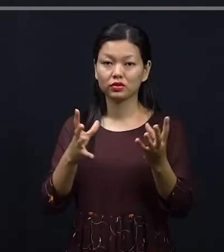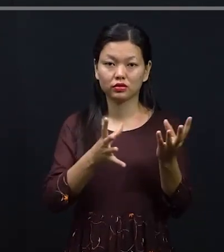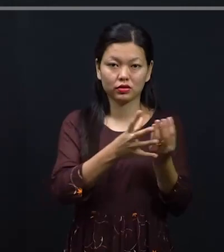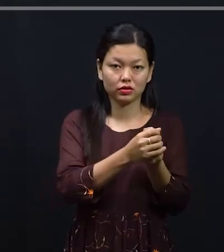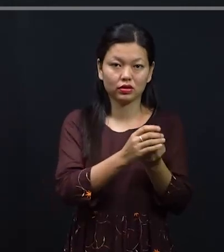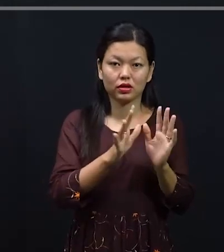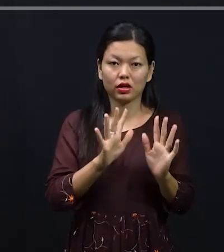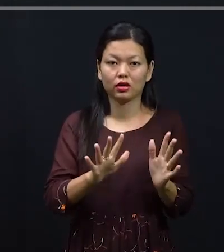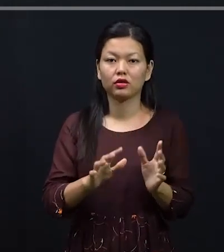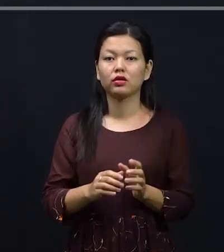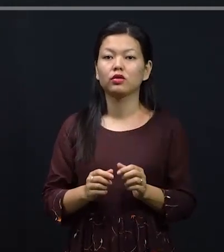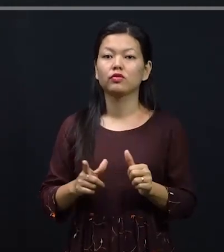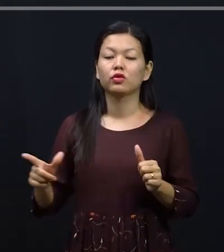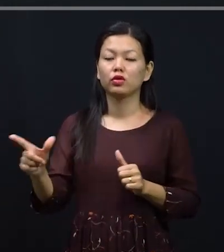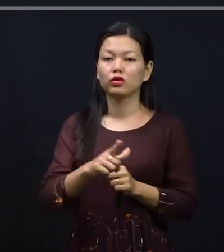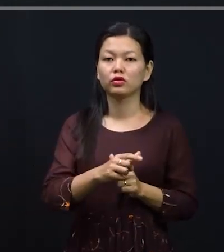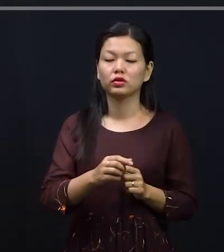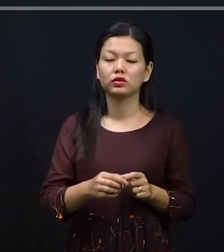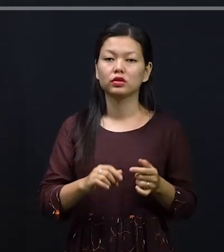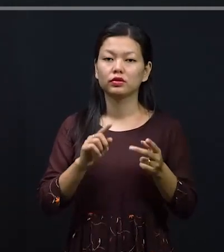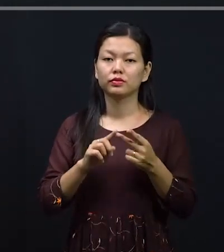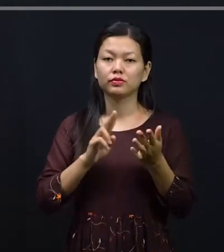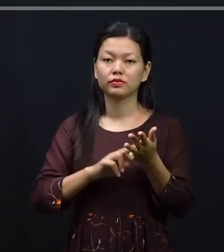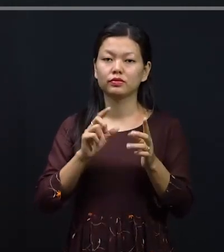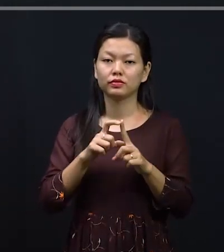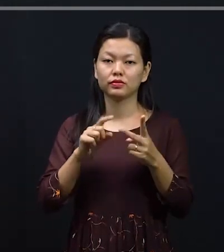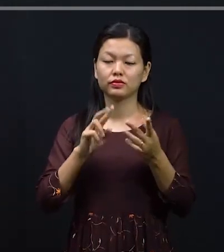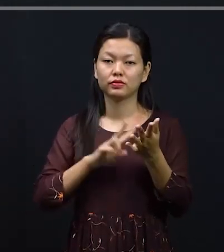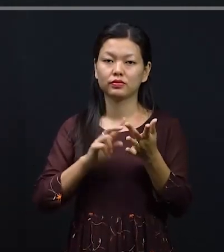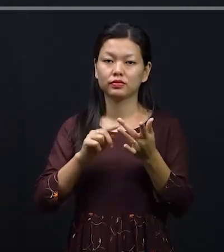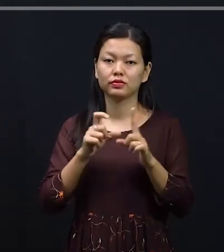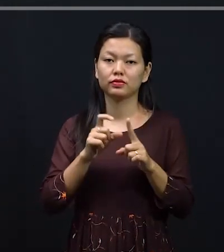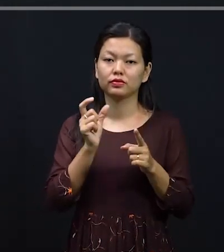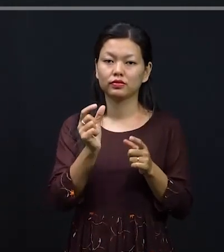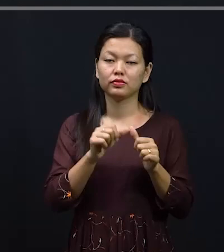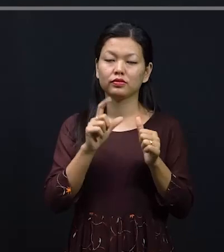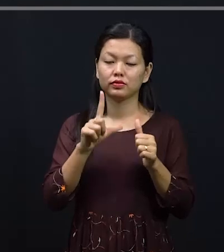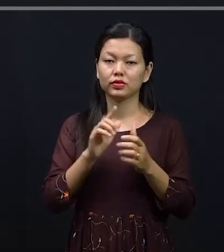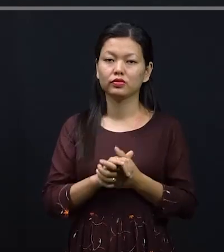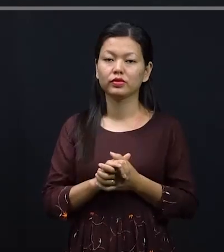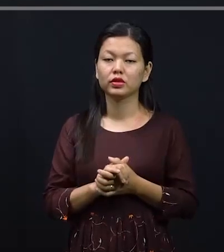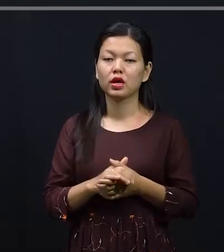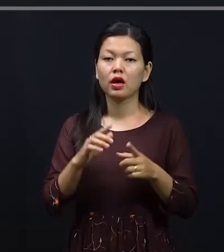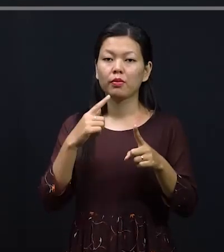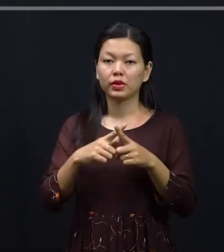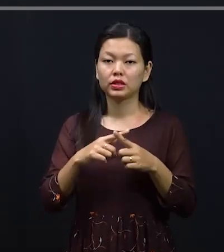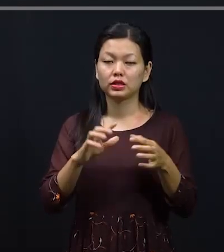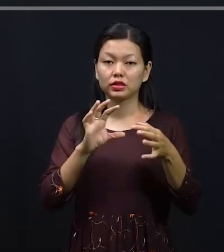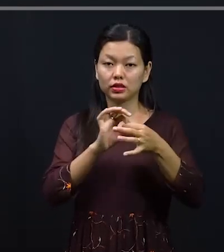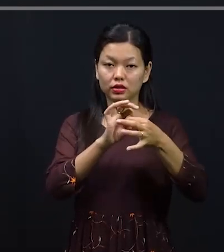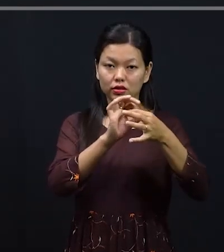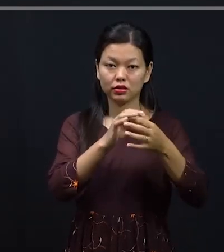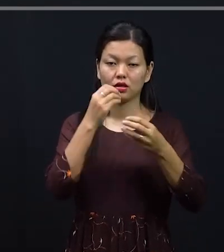individual. And also, it transfers that information or that it carries that information and transfers it to